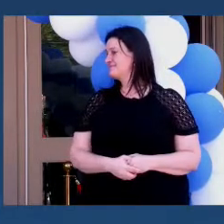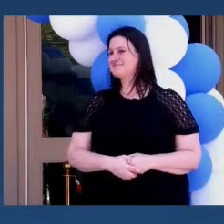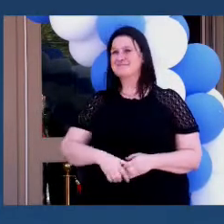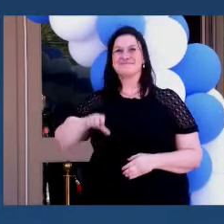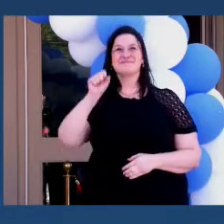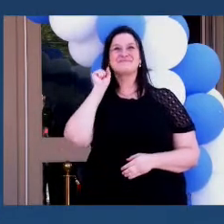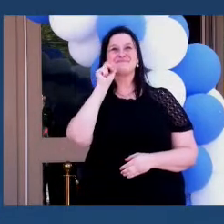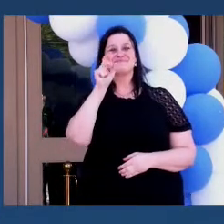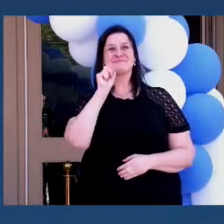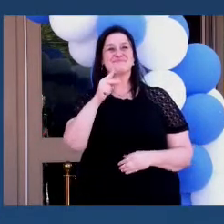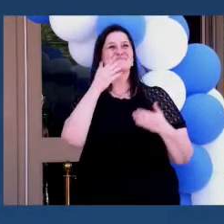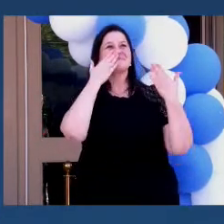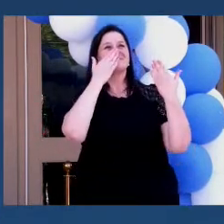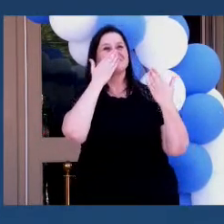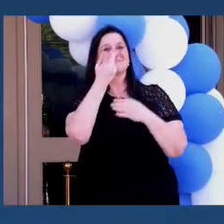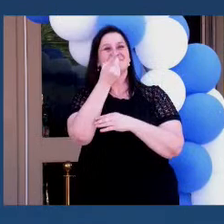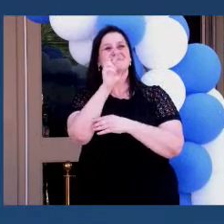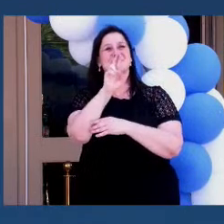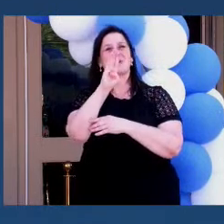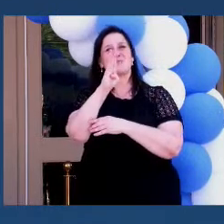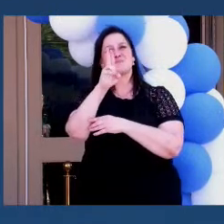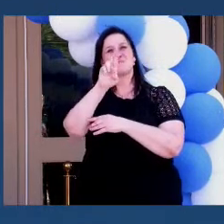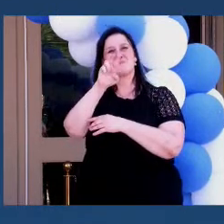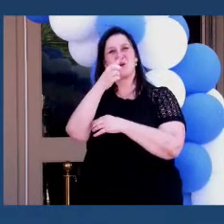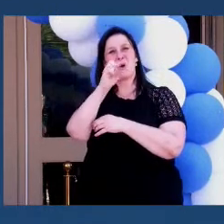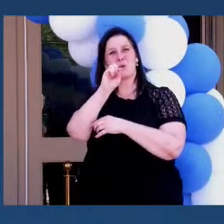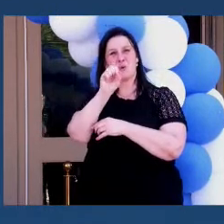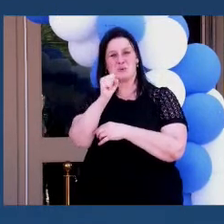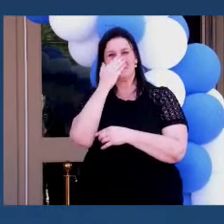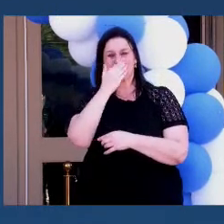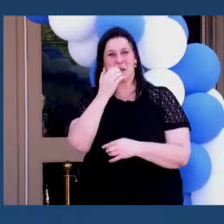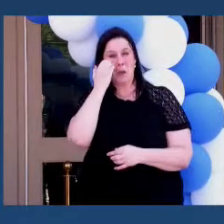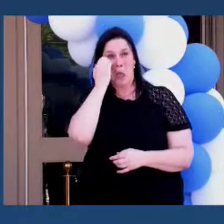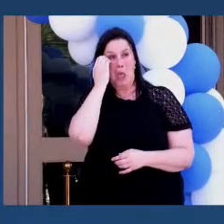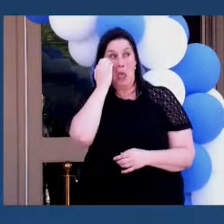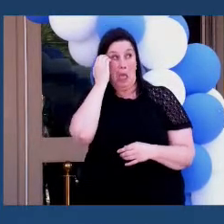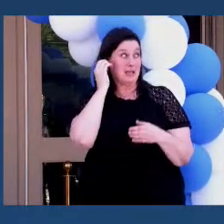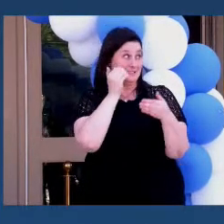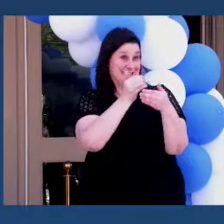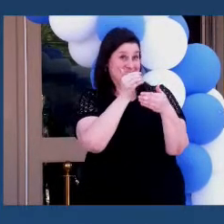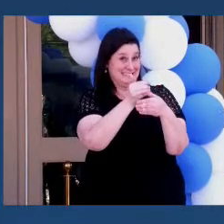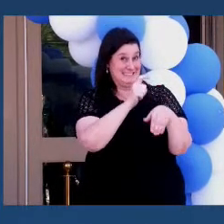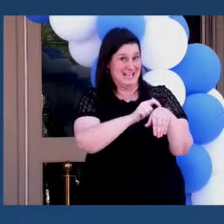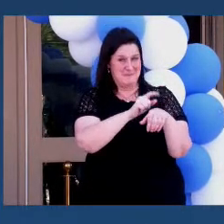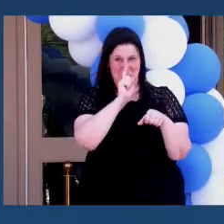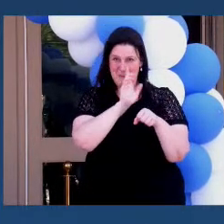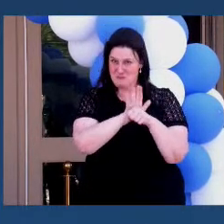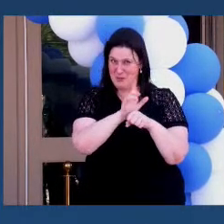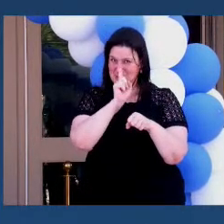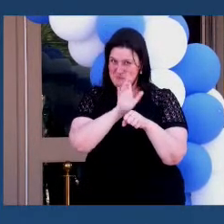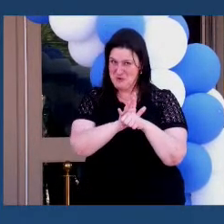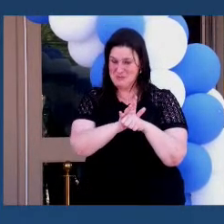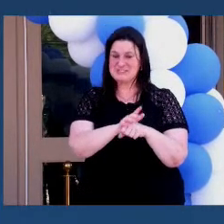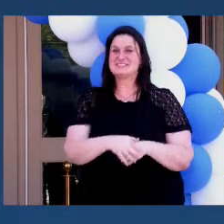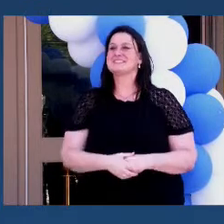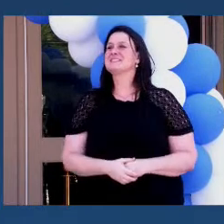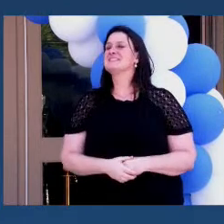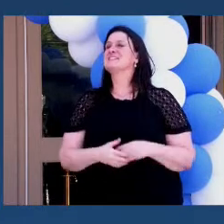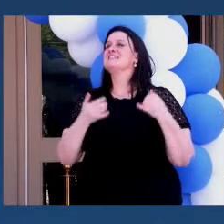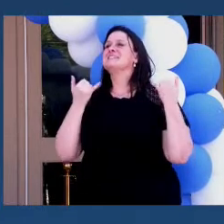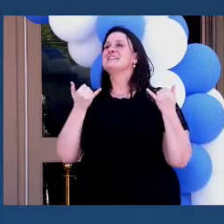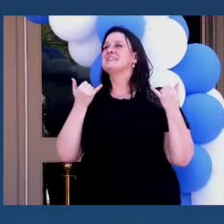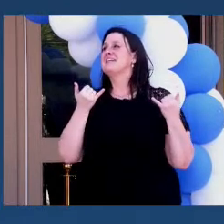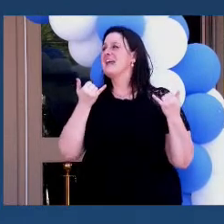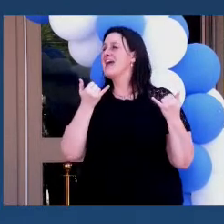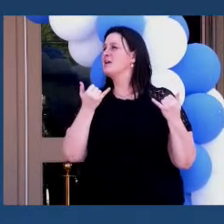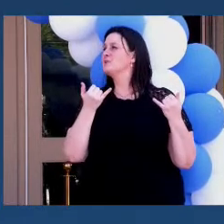Okay, thank you, Dr. Burgos. It's almost that time, ladies and gentlemen. I promise you, I assure you. At this time, we will